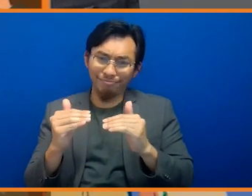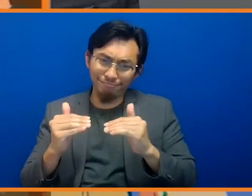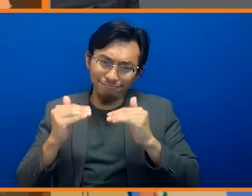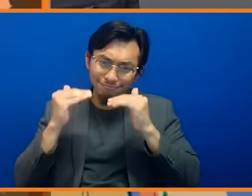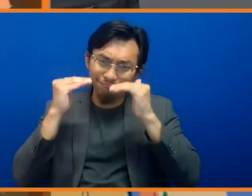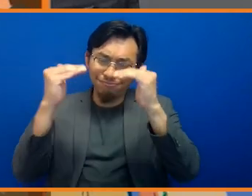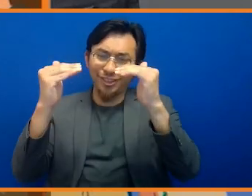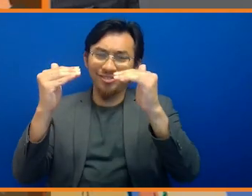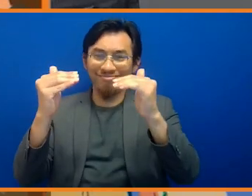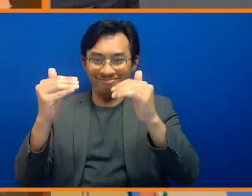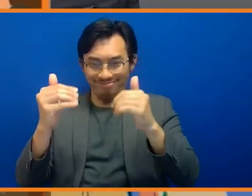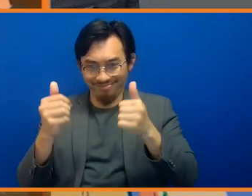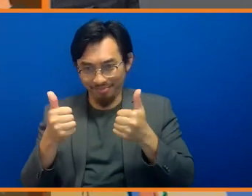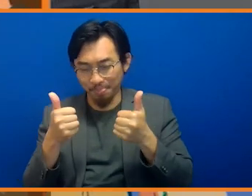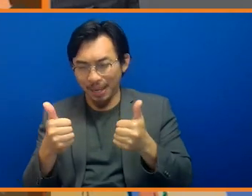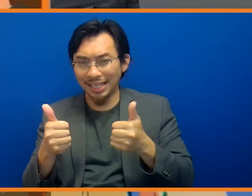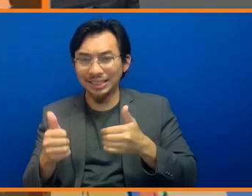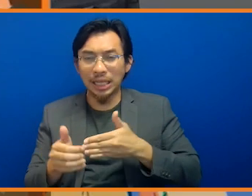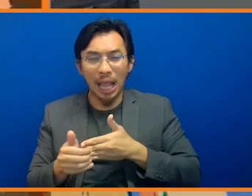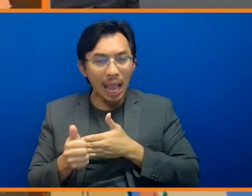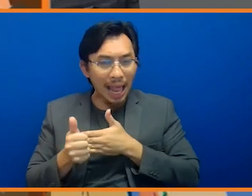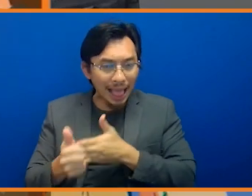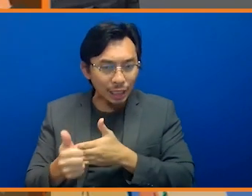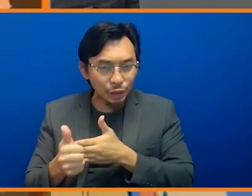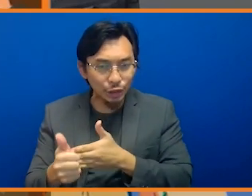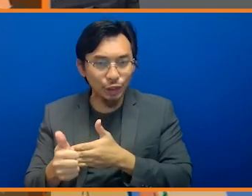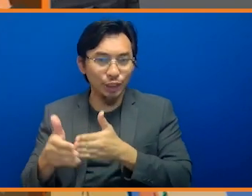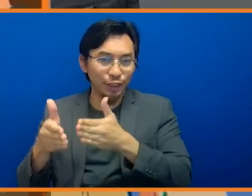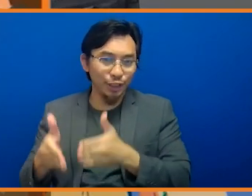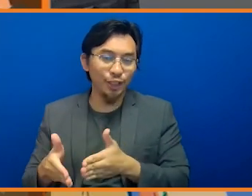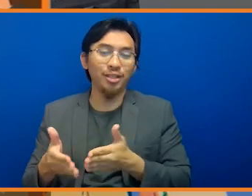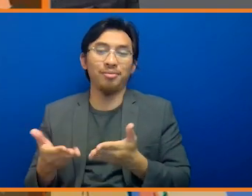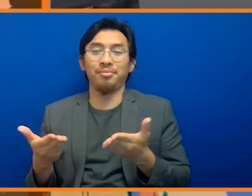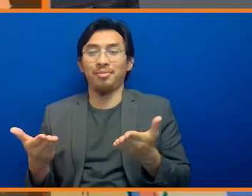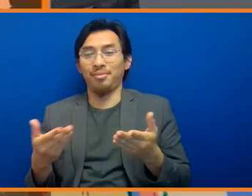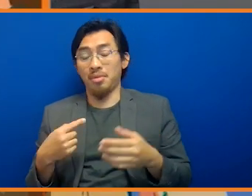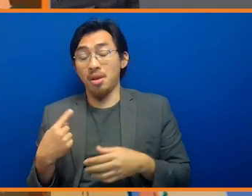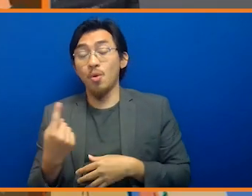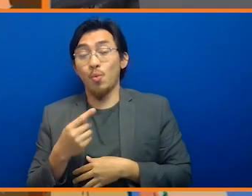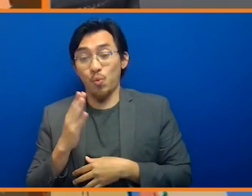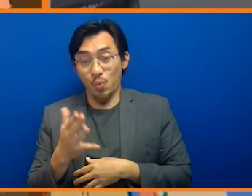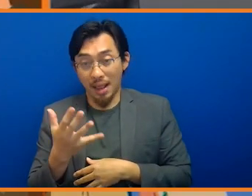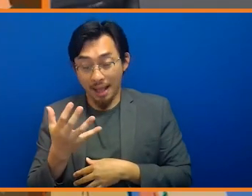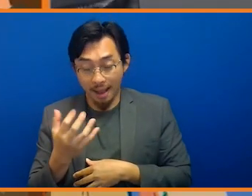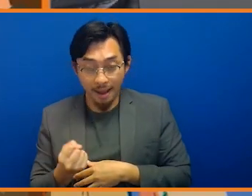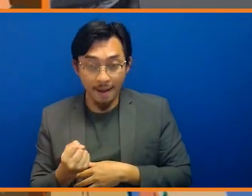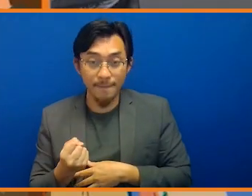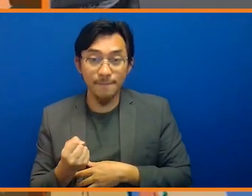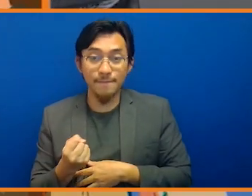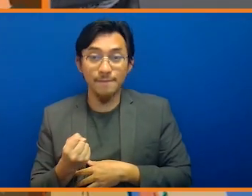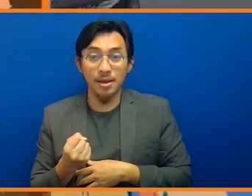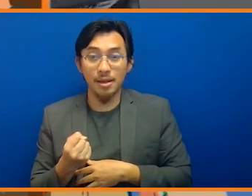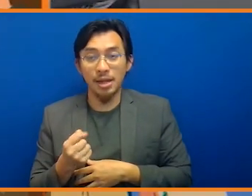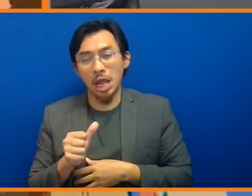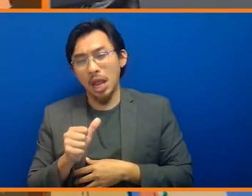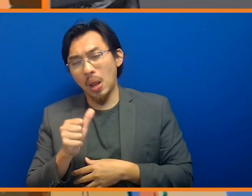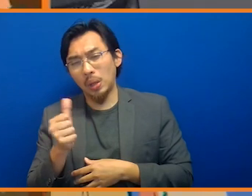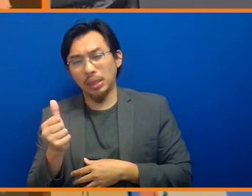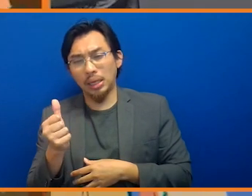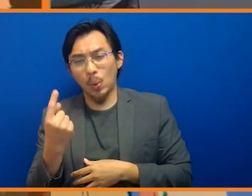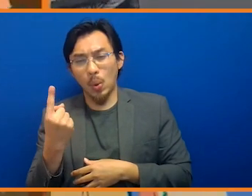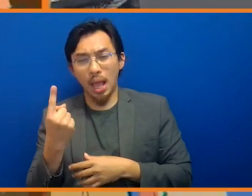then the best leader, and then we also have the what is the other